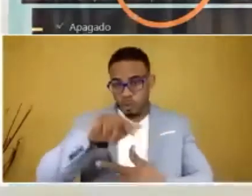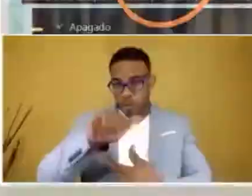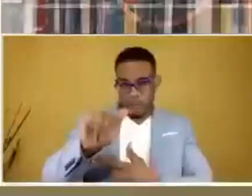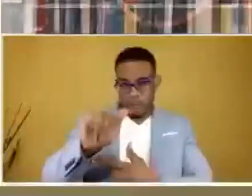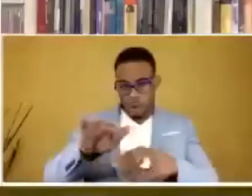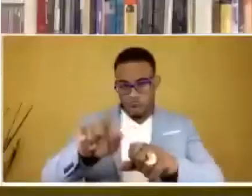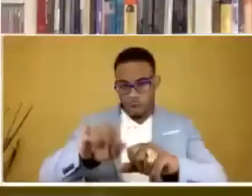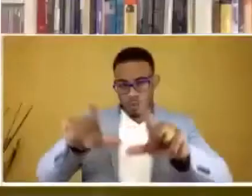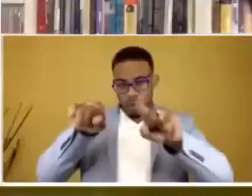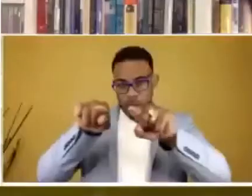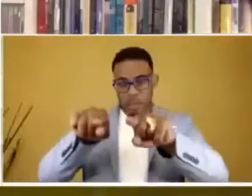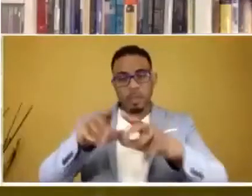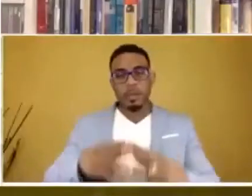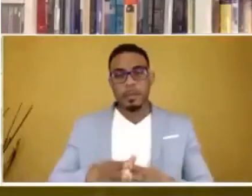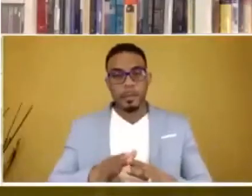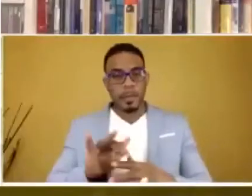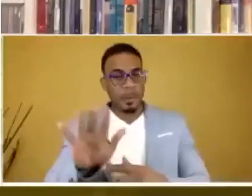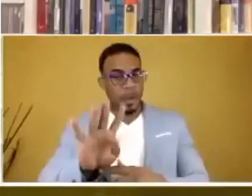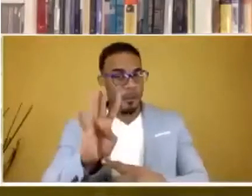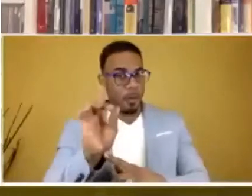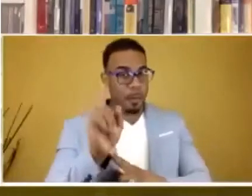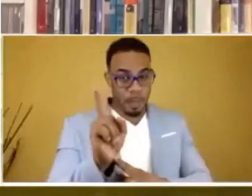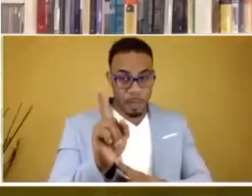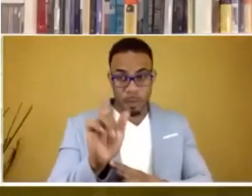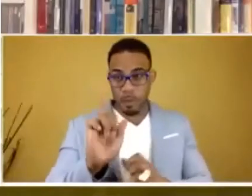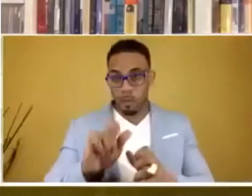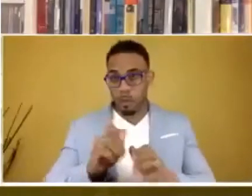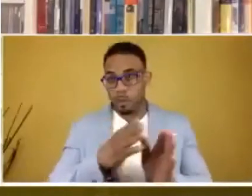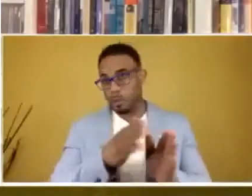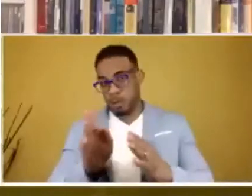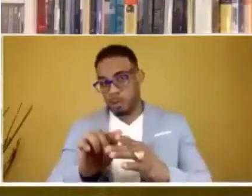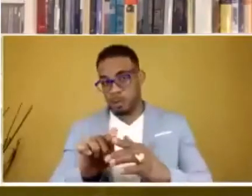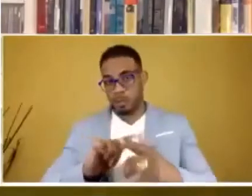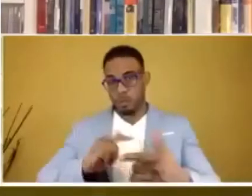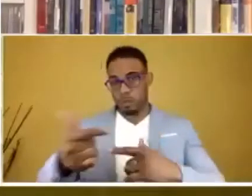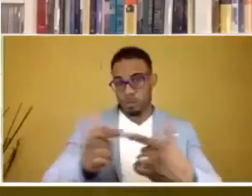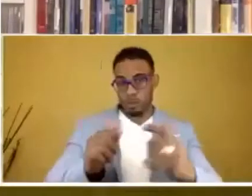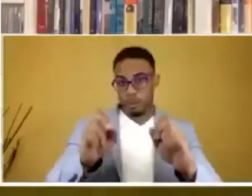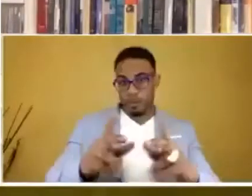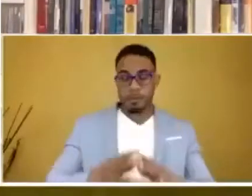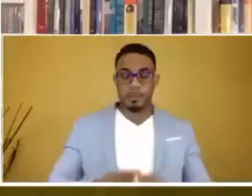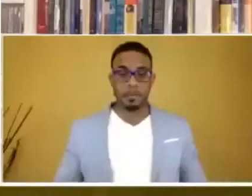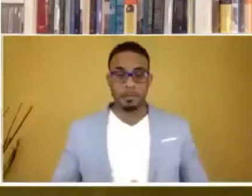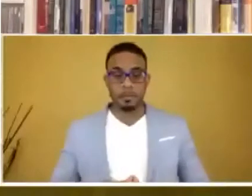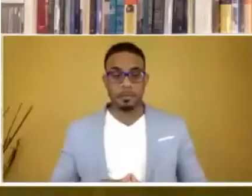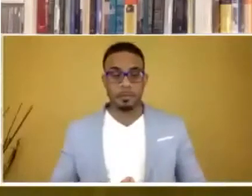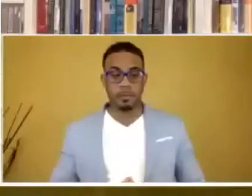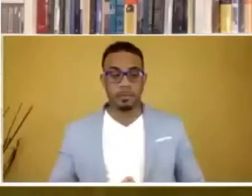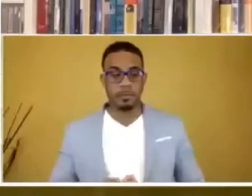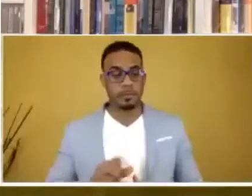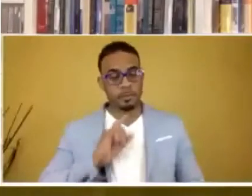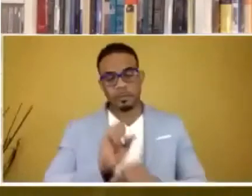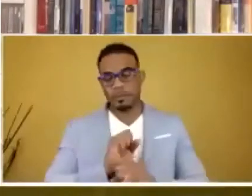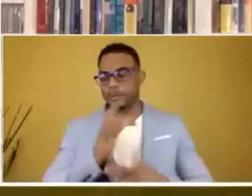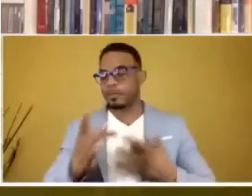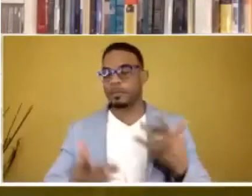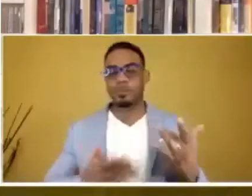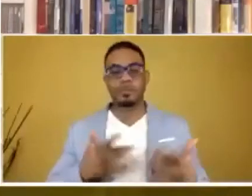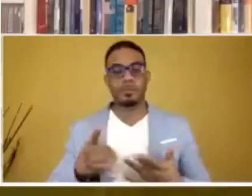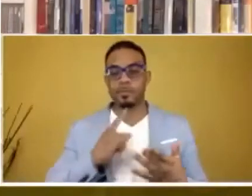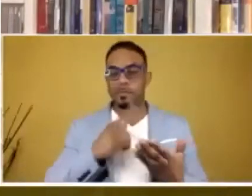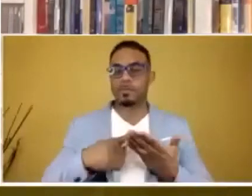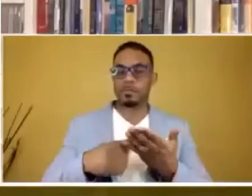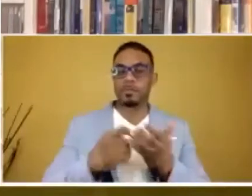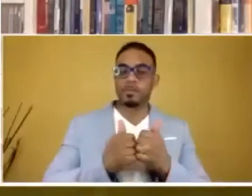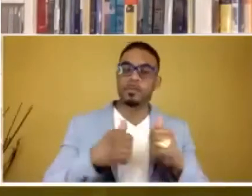screen in about 40 minutes when we will segue to the question and answer section. I am really excited to be in conversation